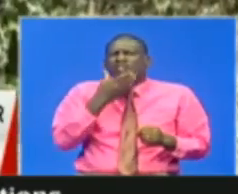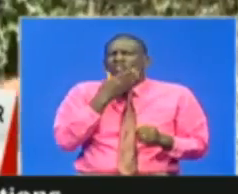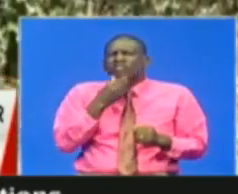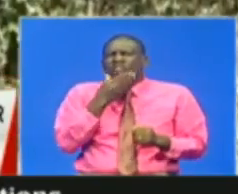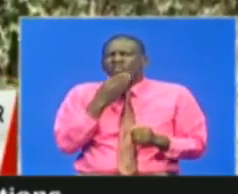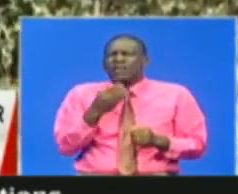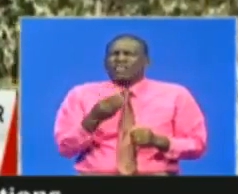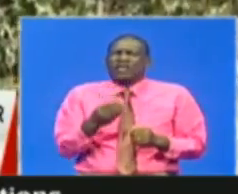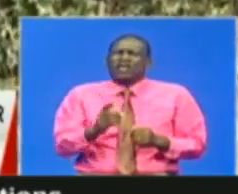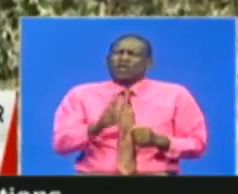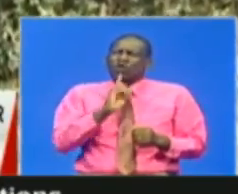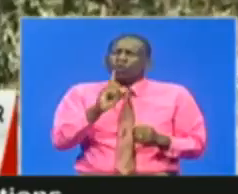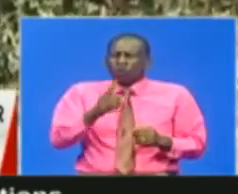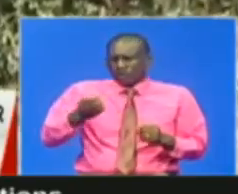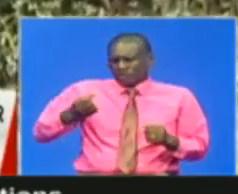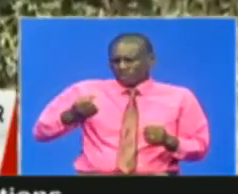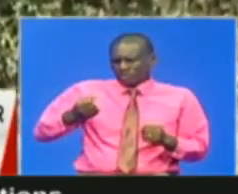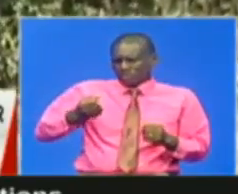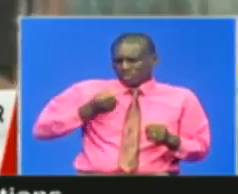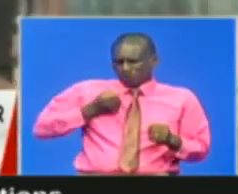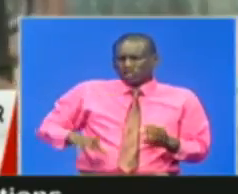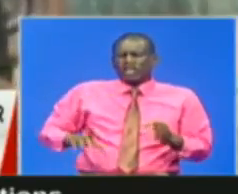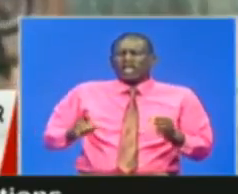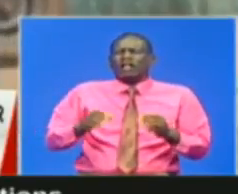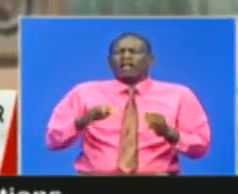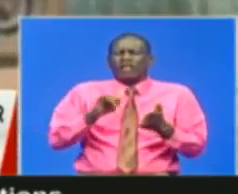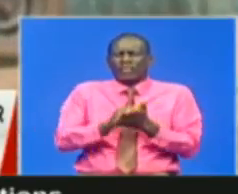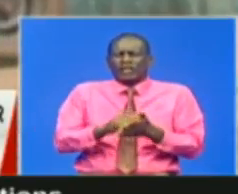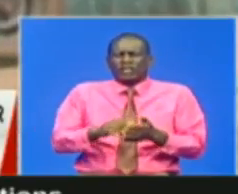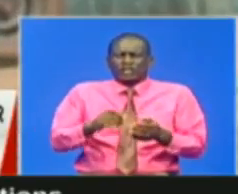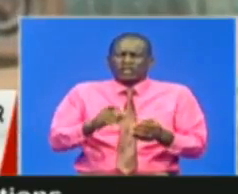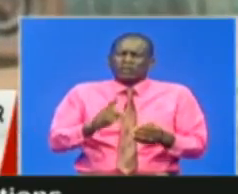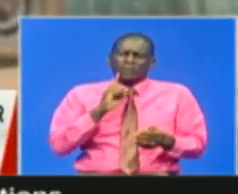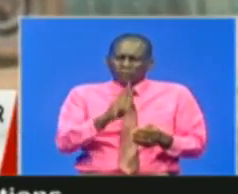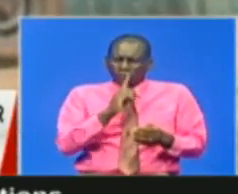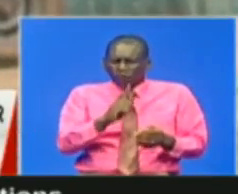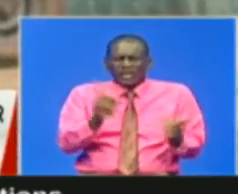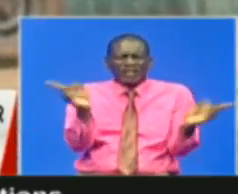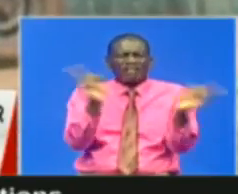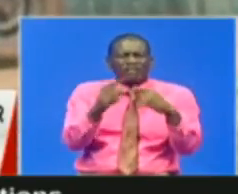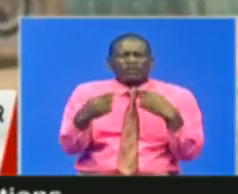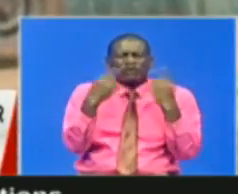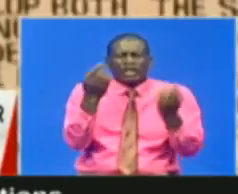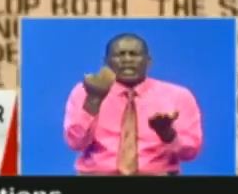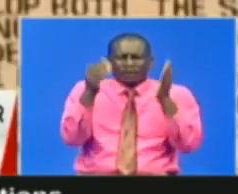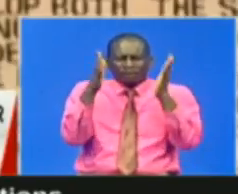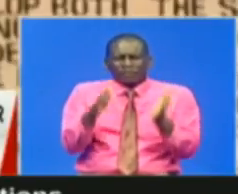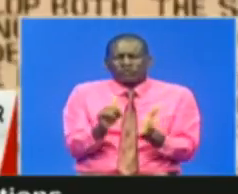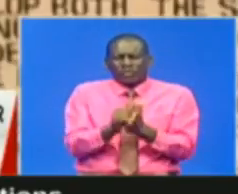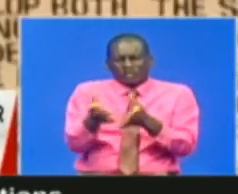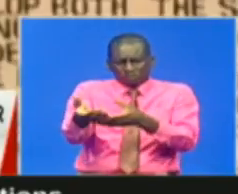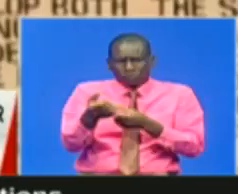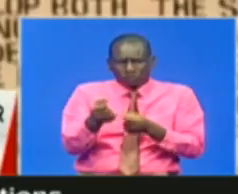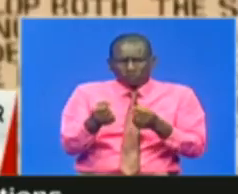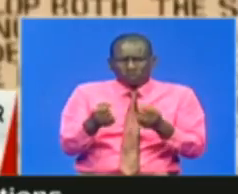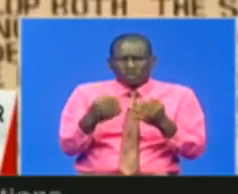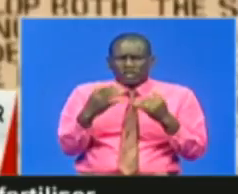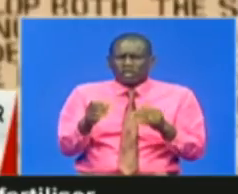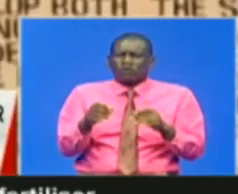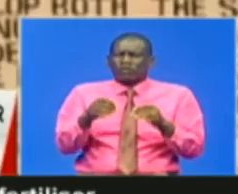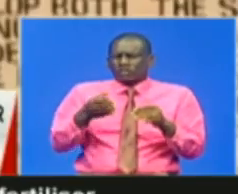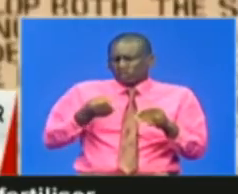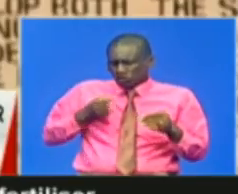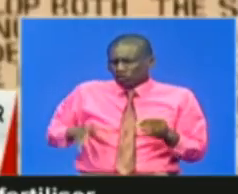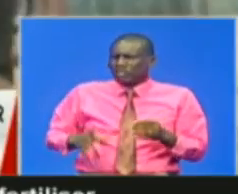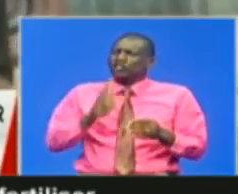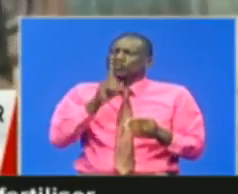to have warned the little girl of dire consequences if she dared reveal it to anybody. She went on to tell her school's head